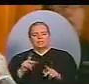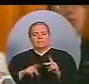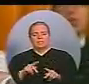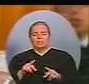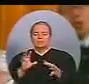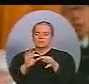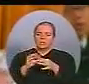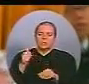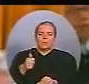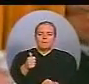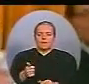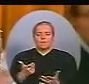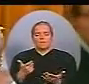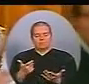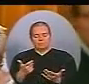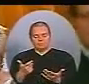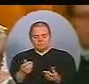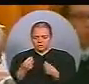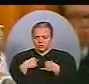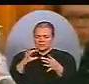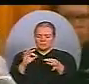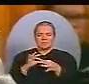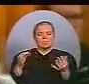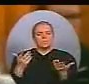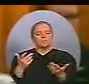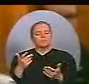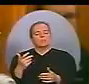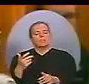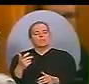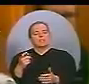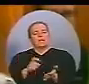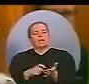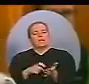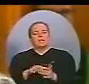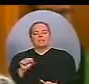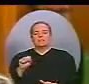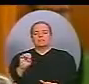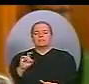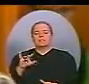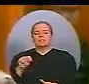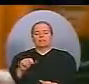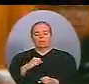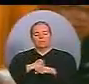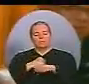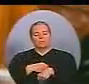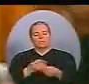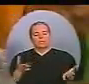Conservative-dominated Senate hand over the audits and come clean with Canadians so we know how much taxpayers are being ripped off? That's accountability.